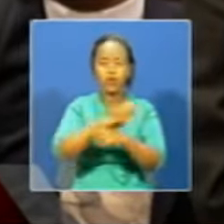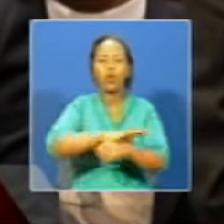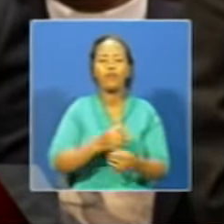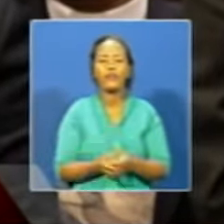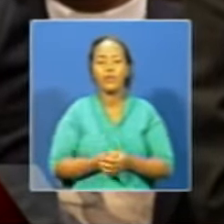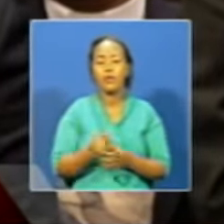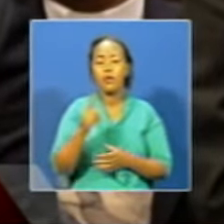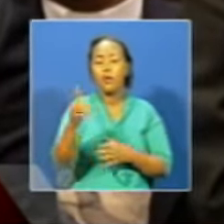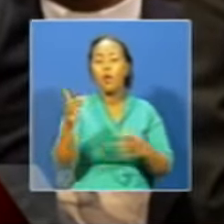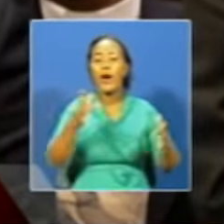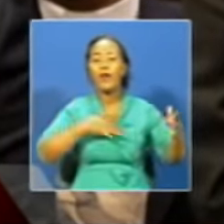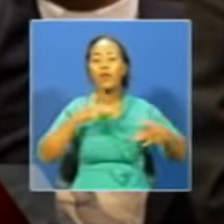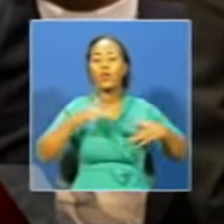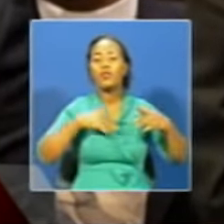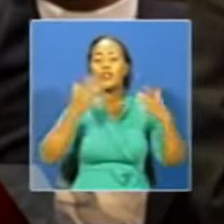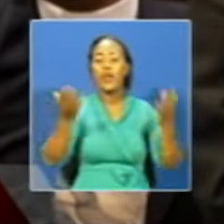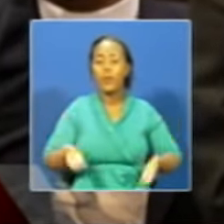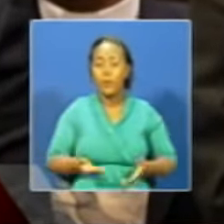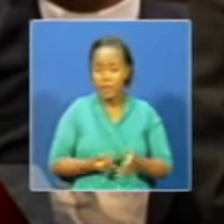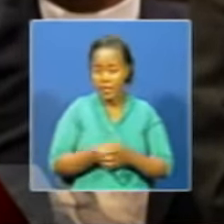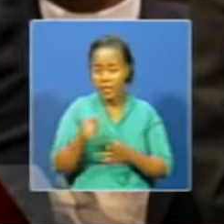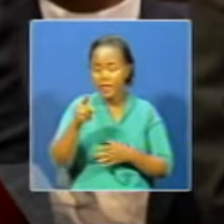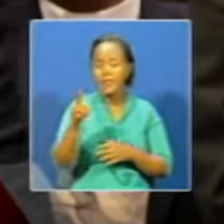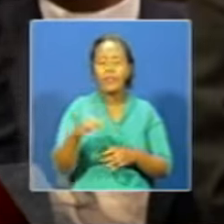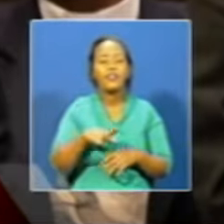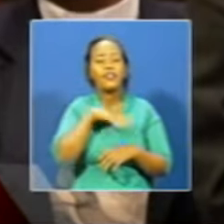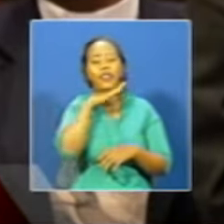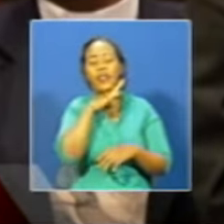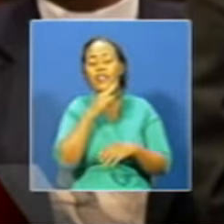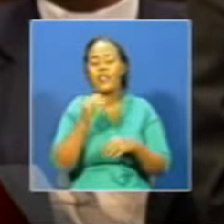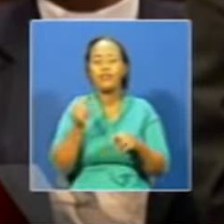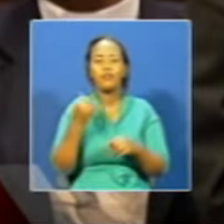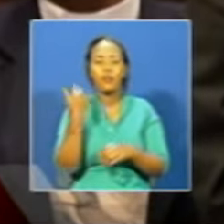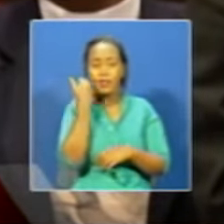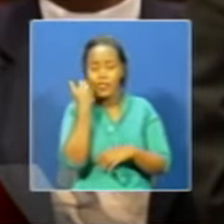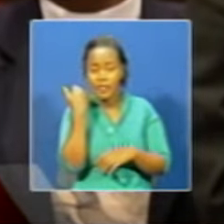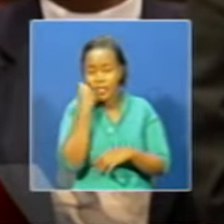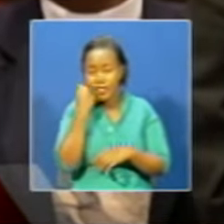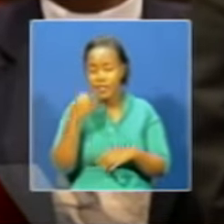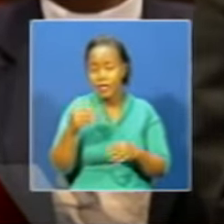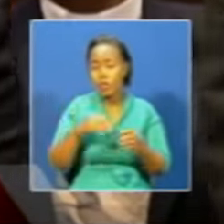for us is the Delta virus. And so what we are doing in the 13 counties is